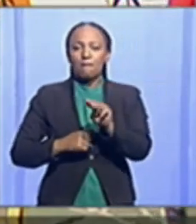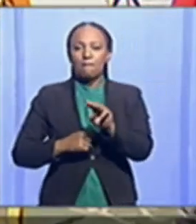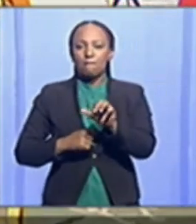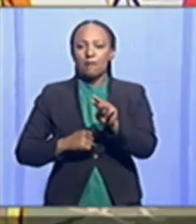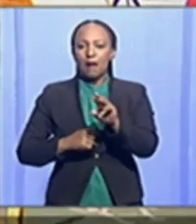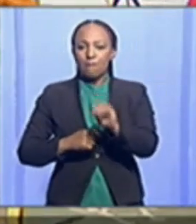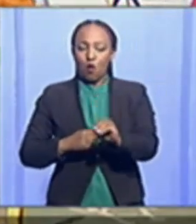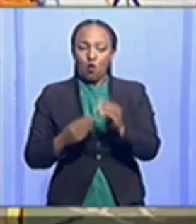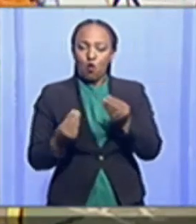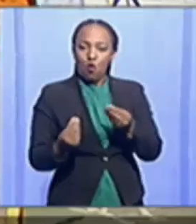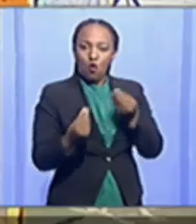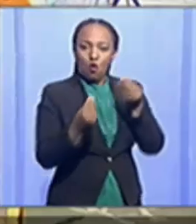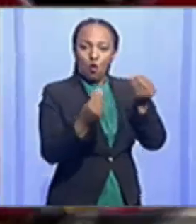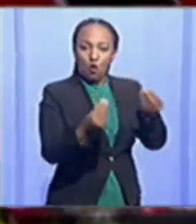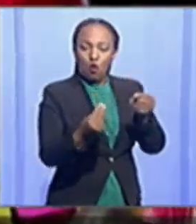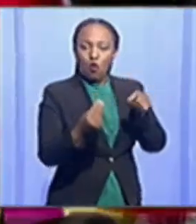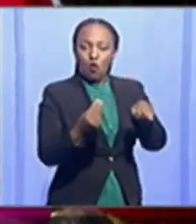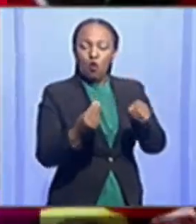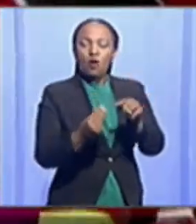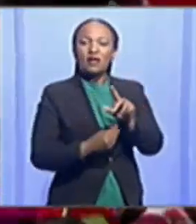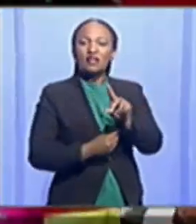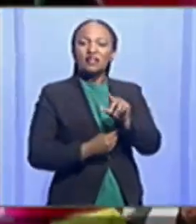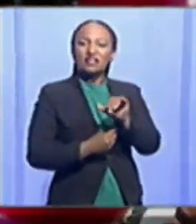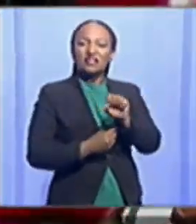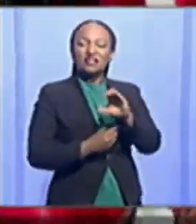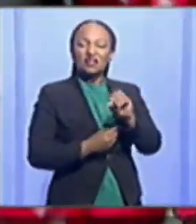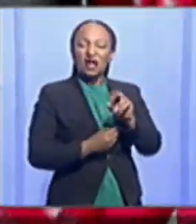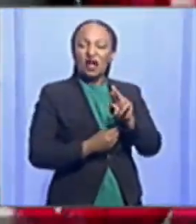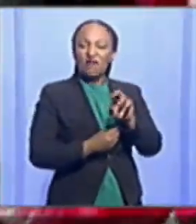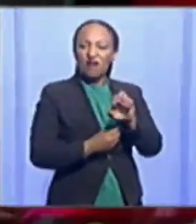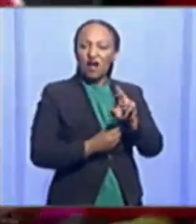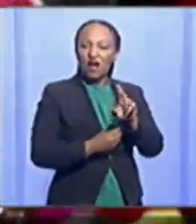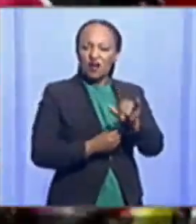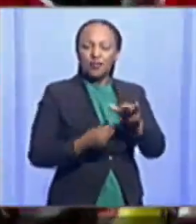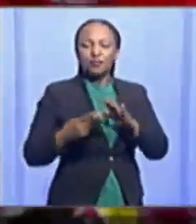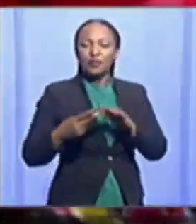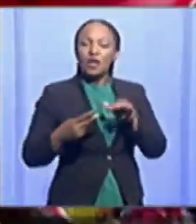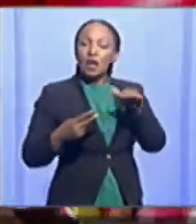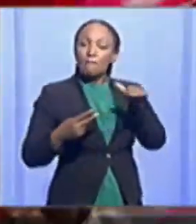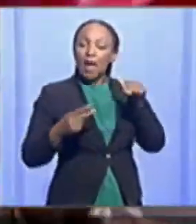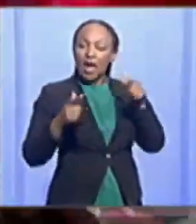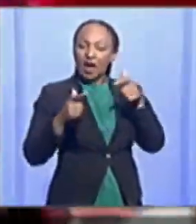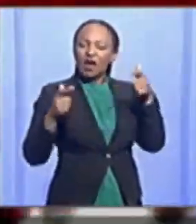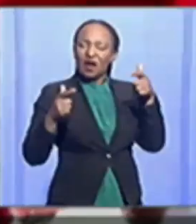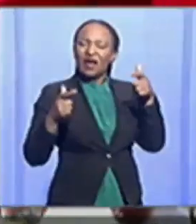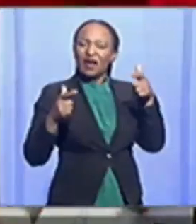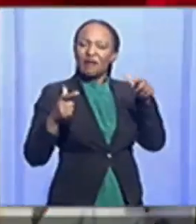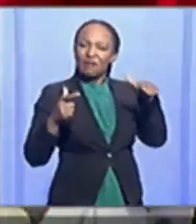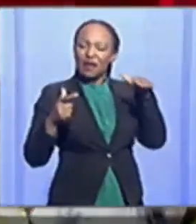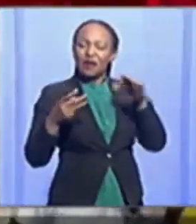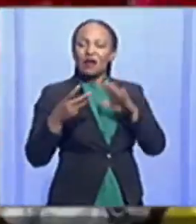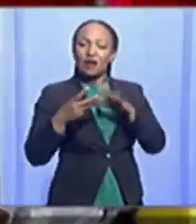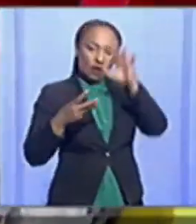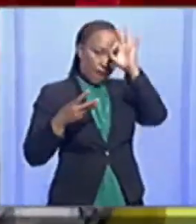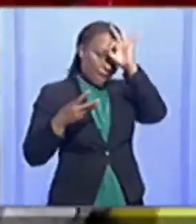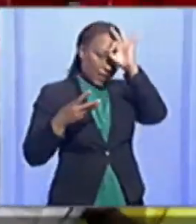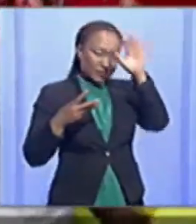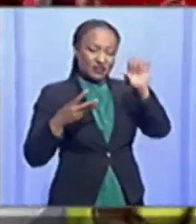ke bahlankedi phetiši ba Discovery le ba panka ya Reserve le ba tirelo ya maphodisa ya Afrika Borwa bao